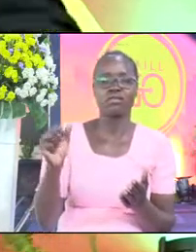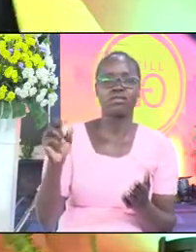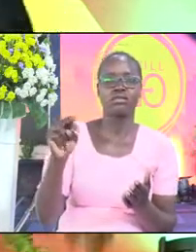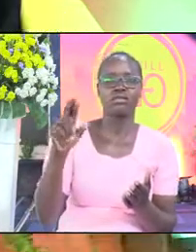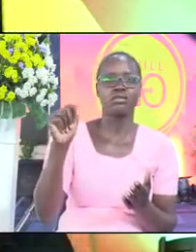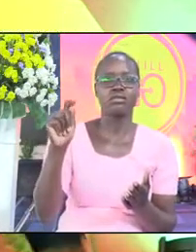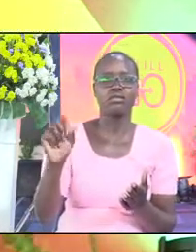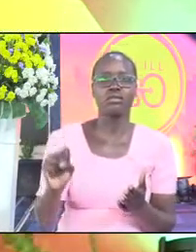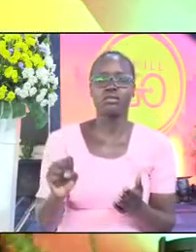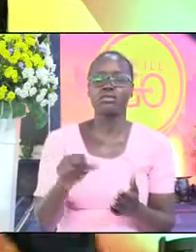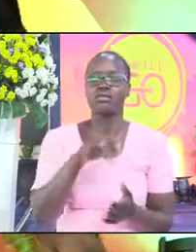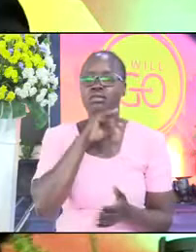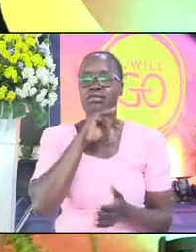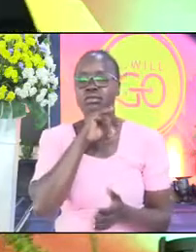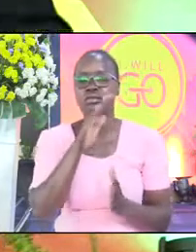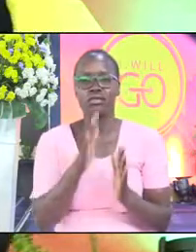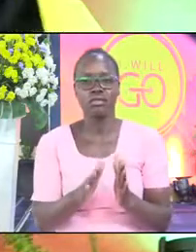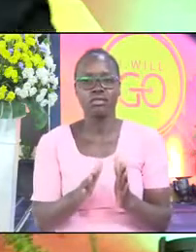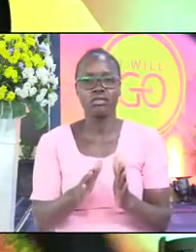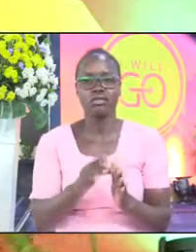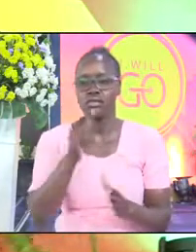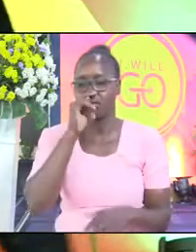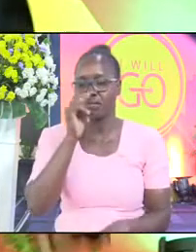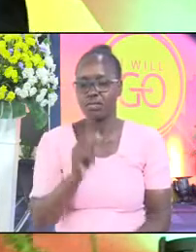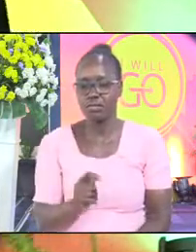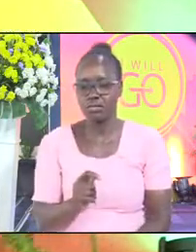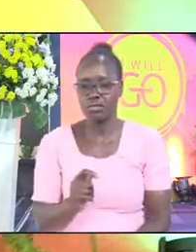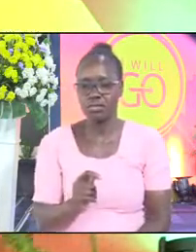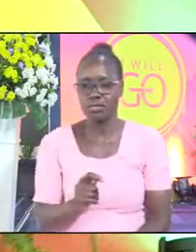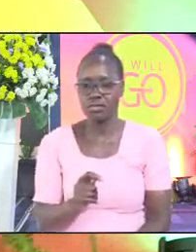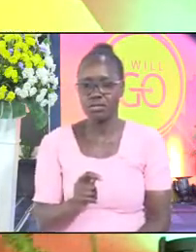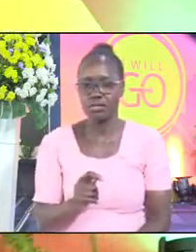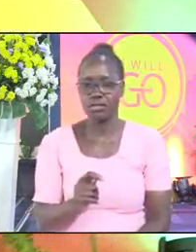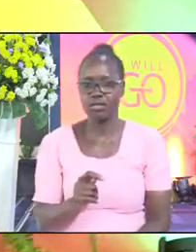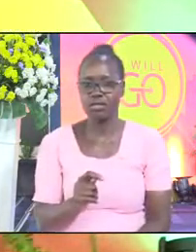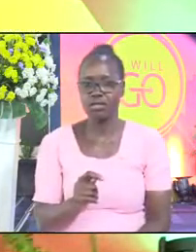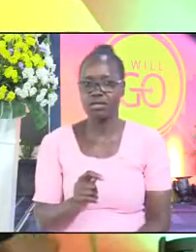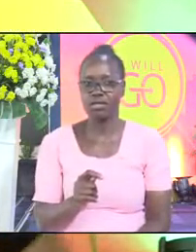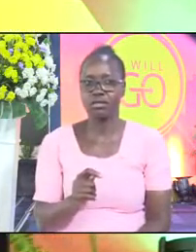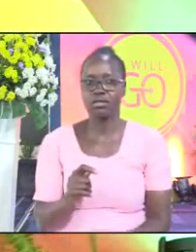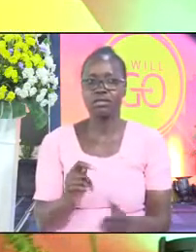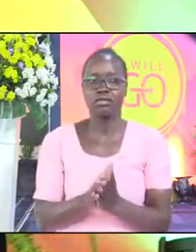Somalians, Ugandans, Tanzanians,